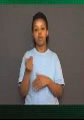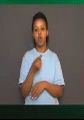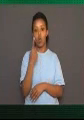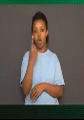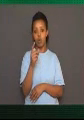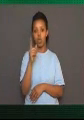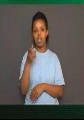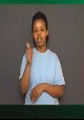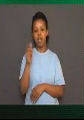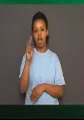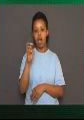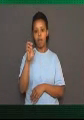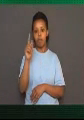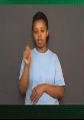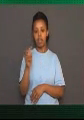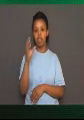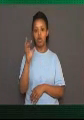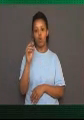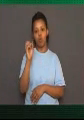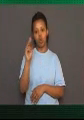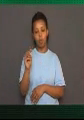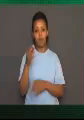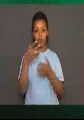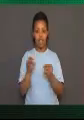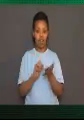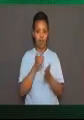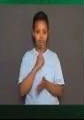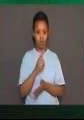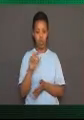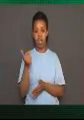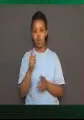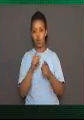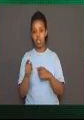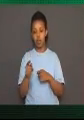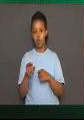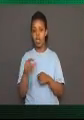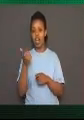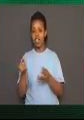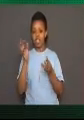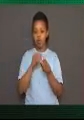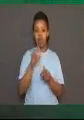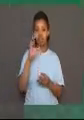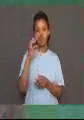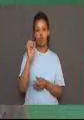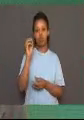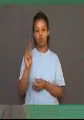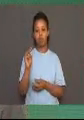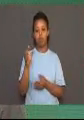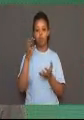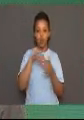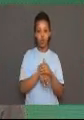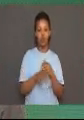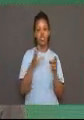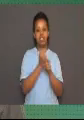gametes lacks a chromosome, while the other has an extra chromosome.